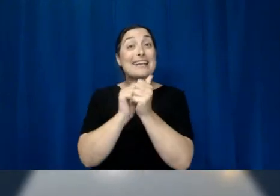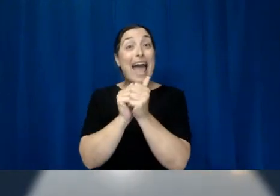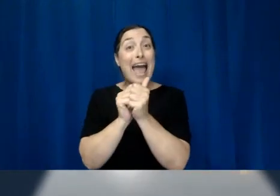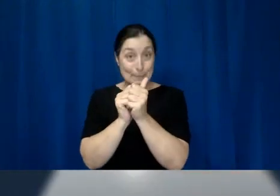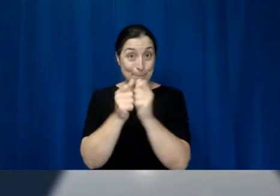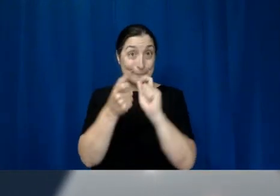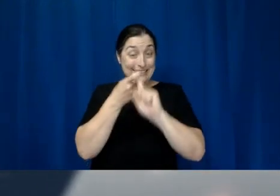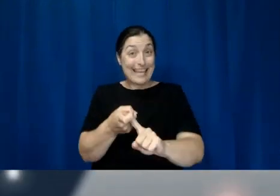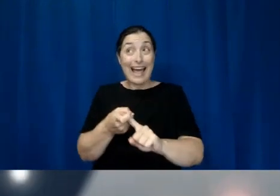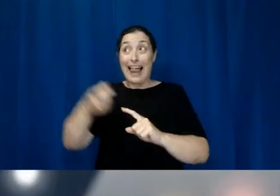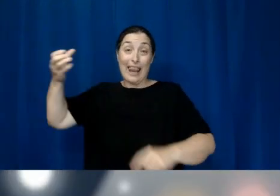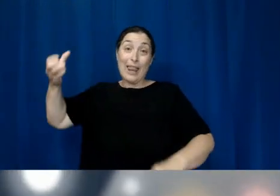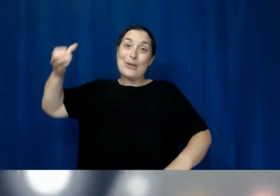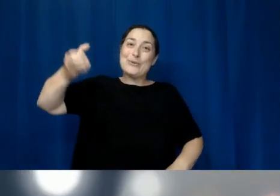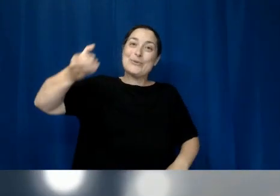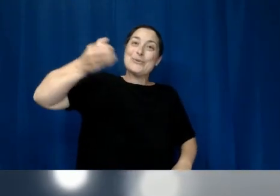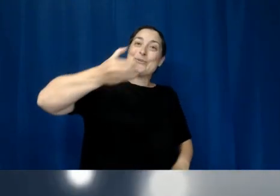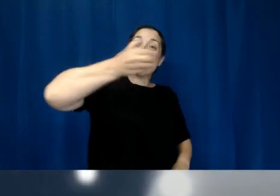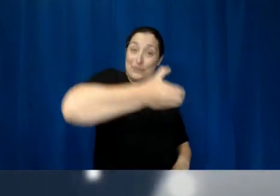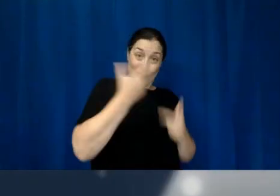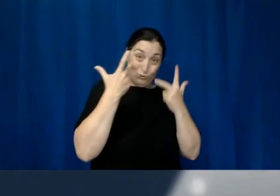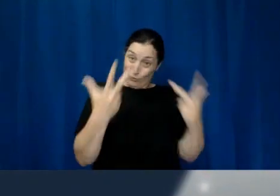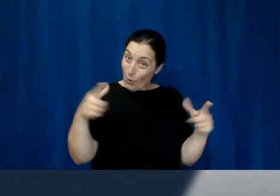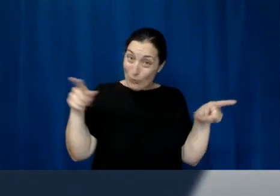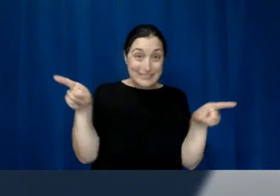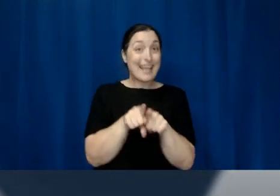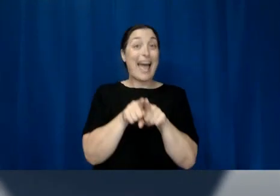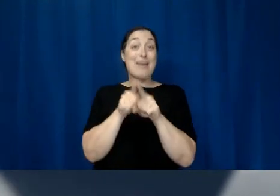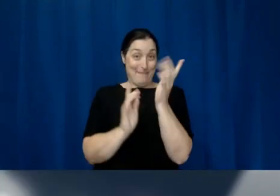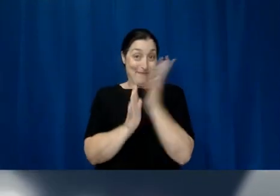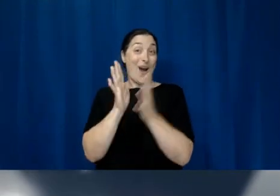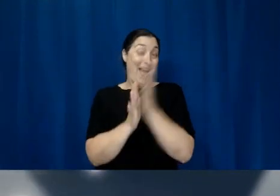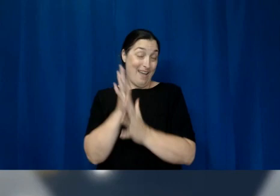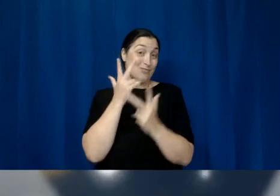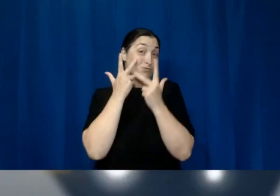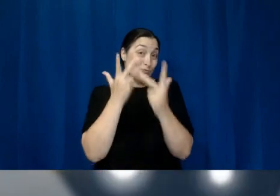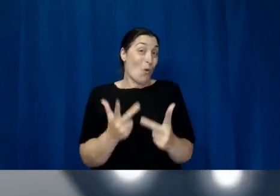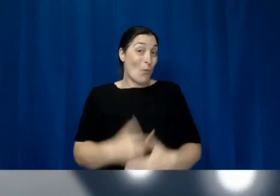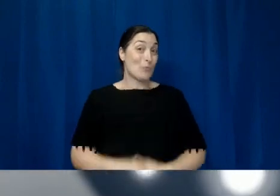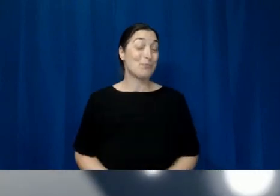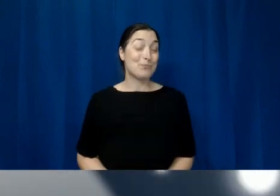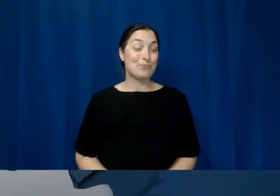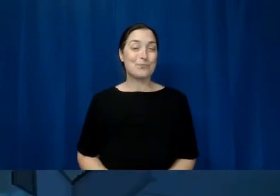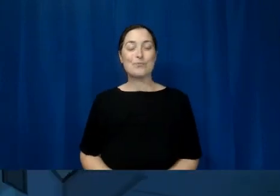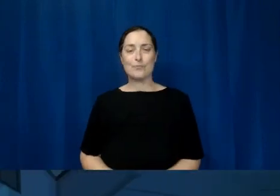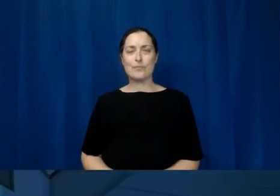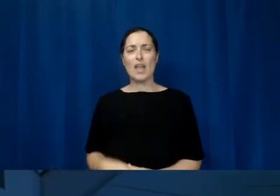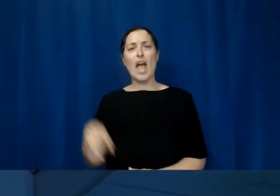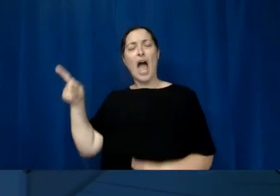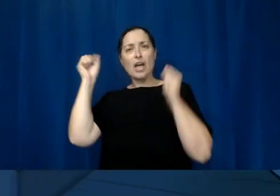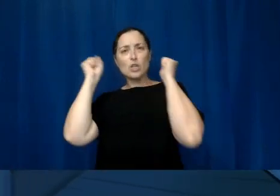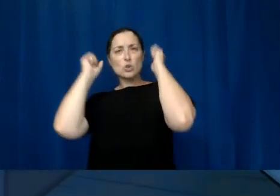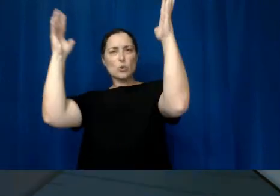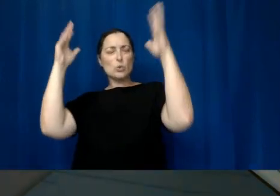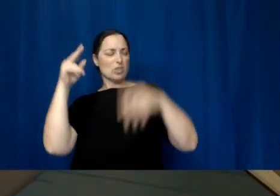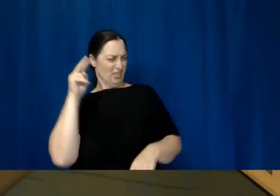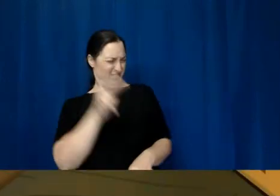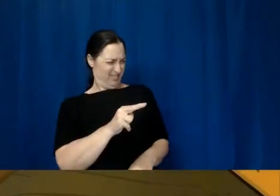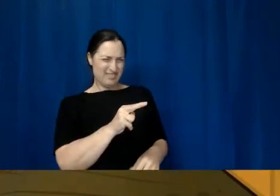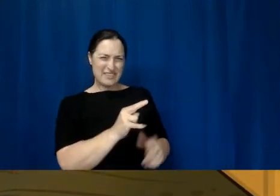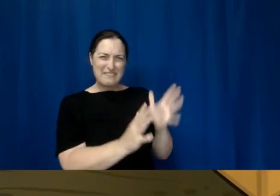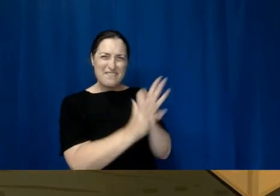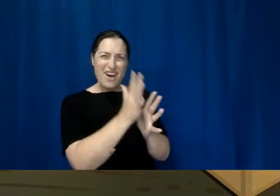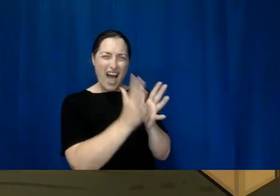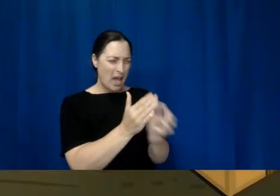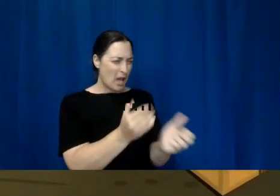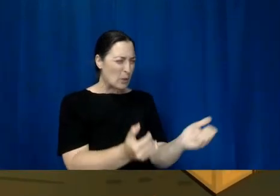carrying of the torch represents the sacred fire stolen by Prometheus from the heavens. Before long, Zeus witnessed the flickering